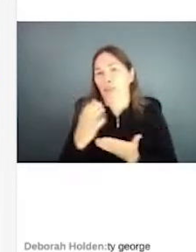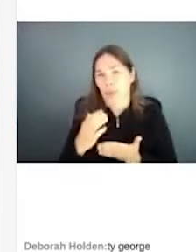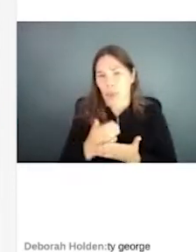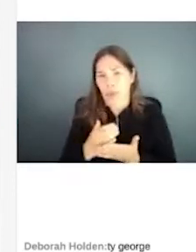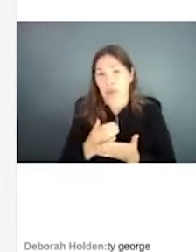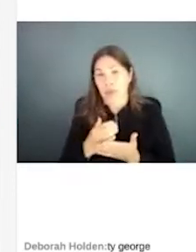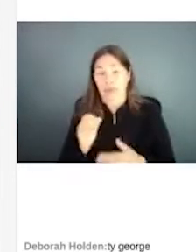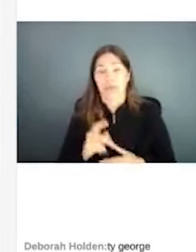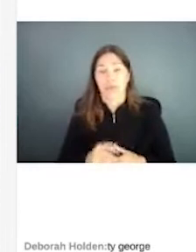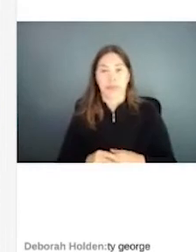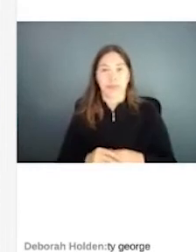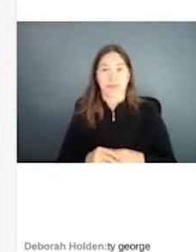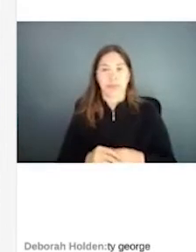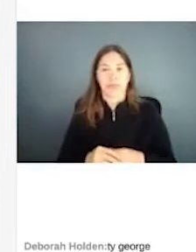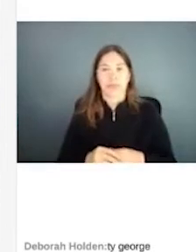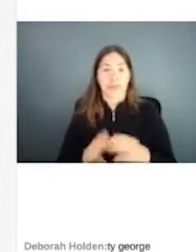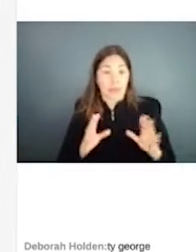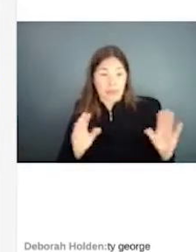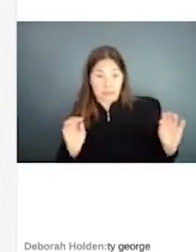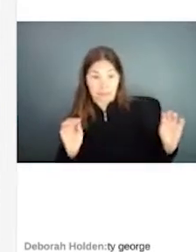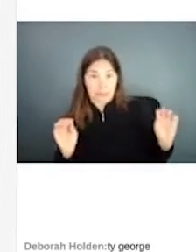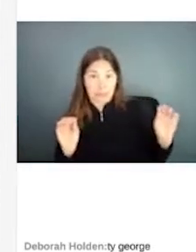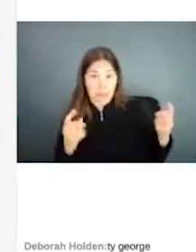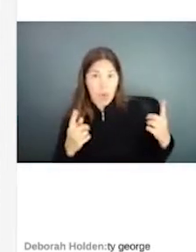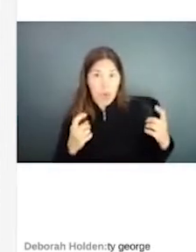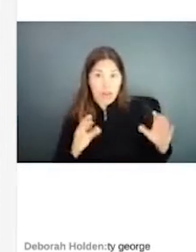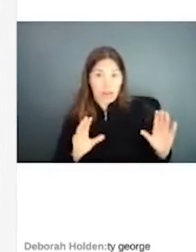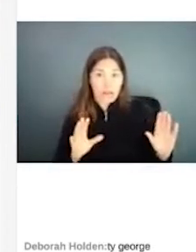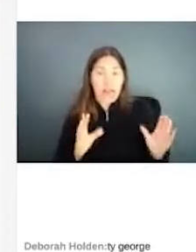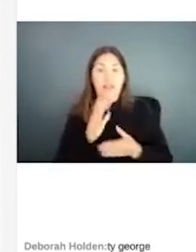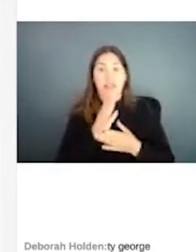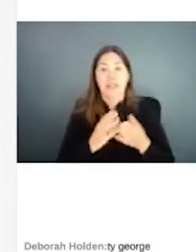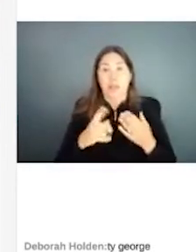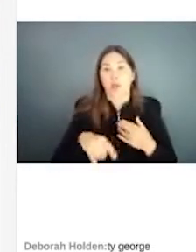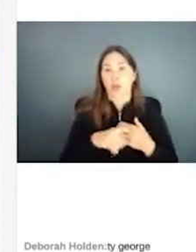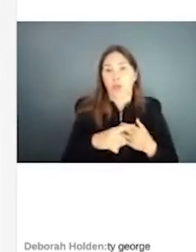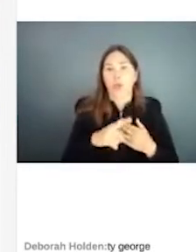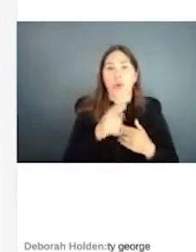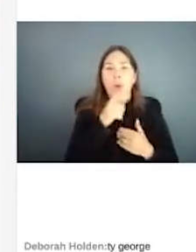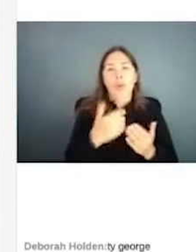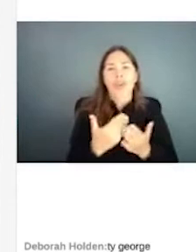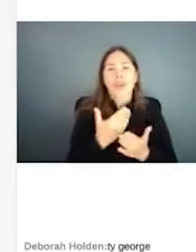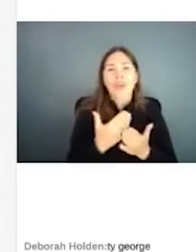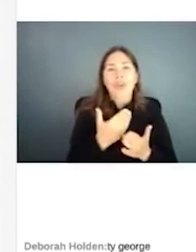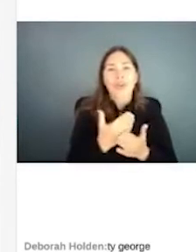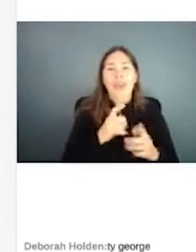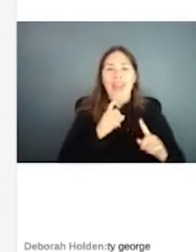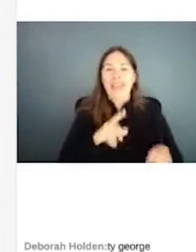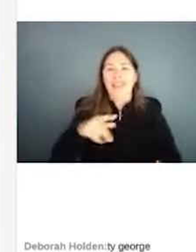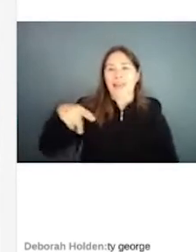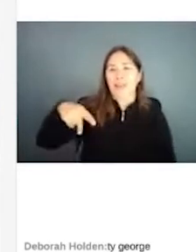right. If I don't hear any questions, for those of you that are new, the answer is